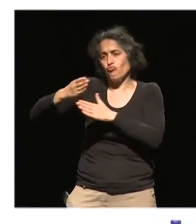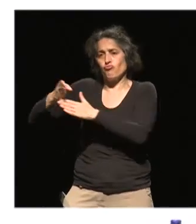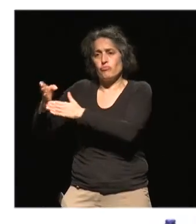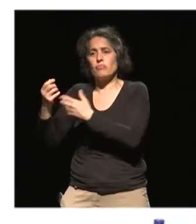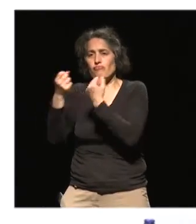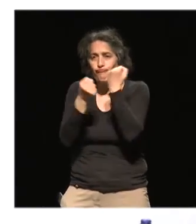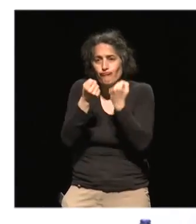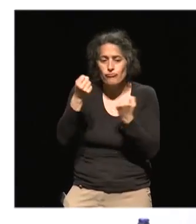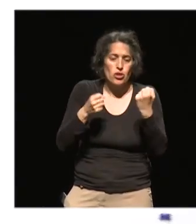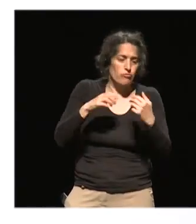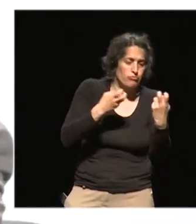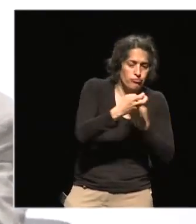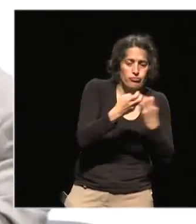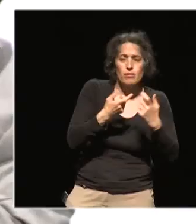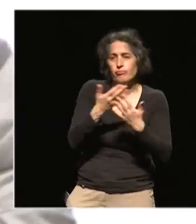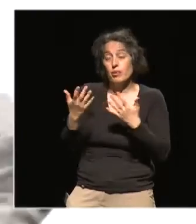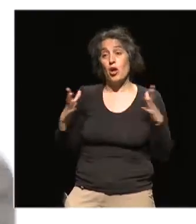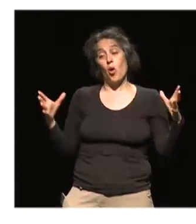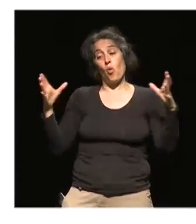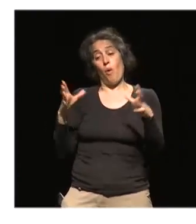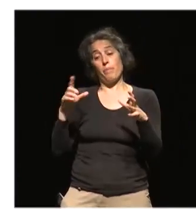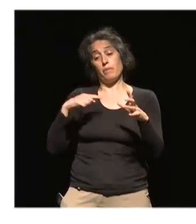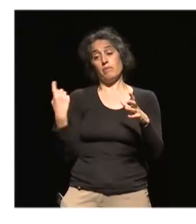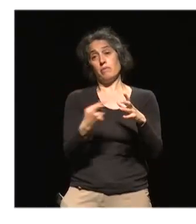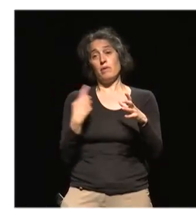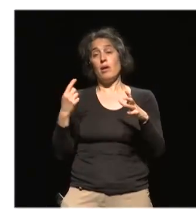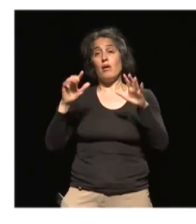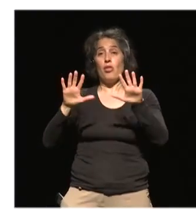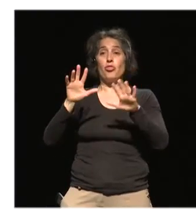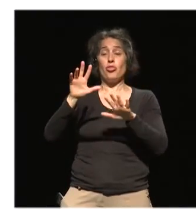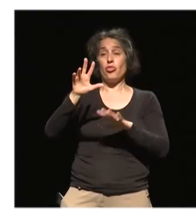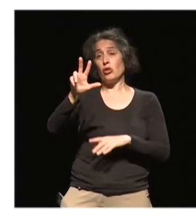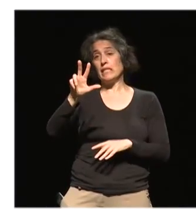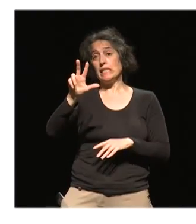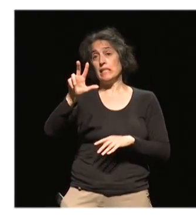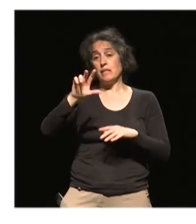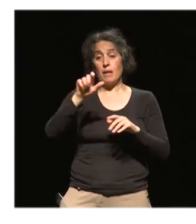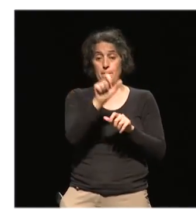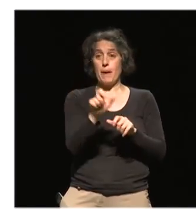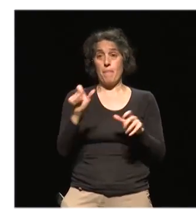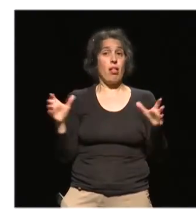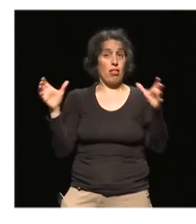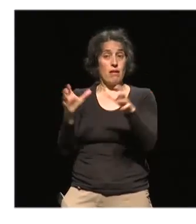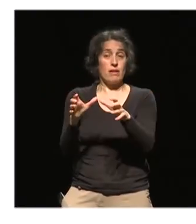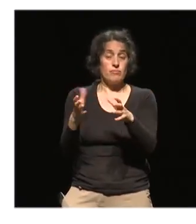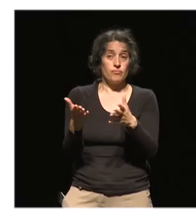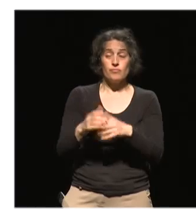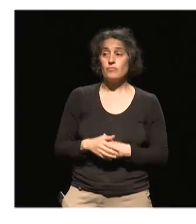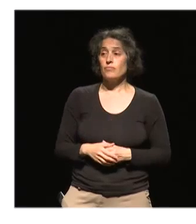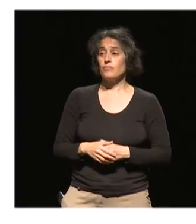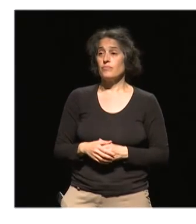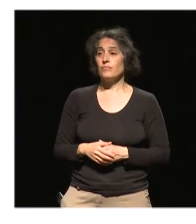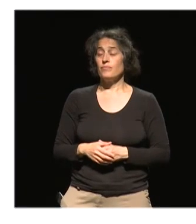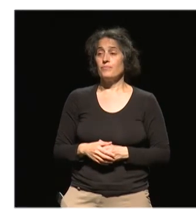only a team of about 13 people. And I'm painting this because one of the questions that was asked, especially by Sam, is how to